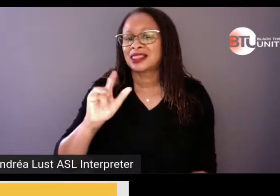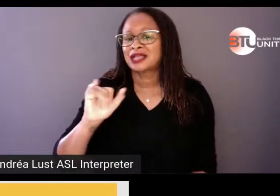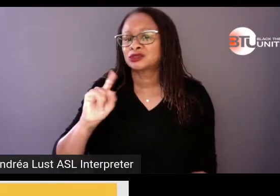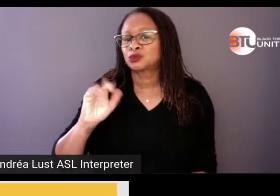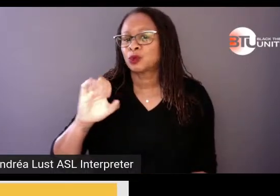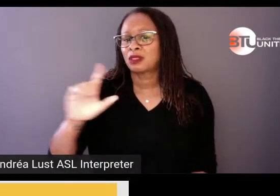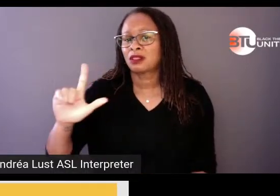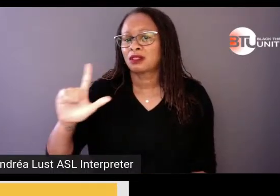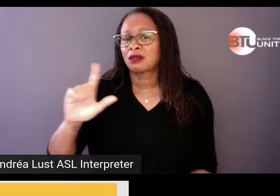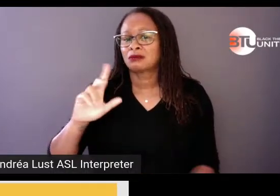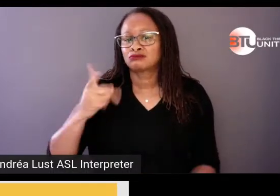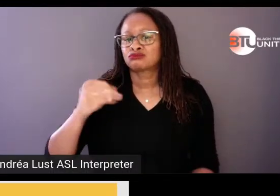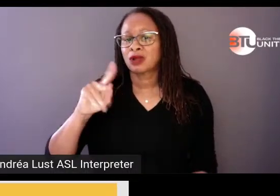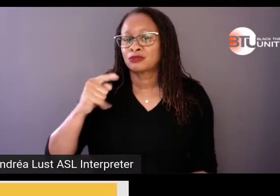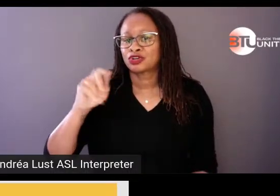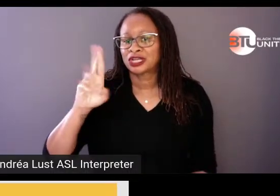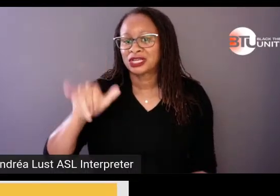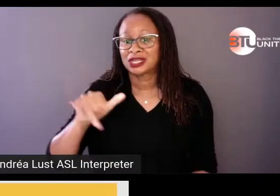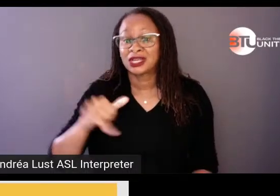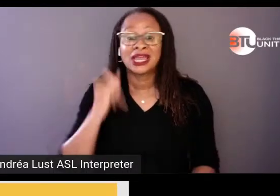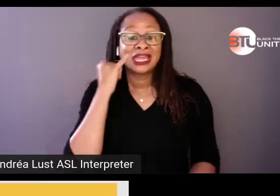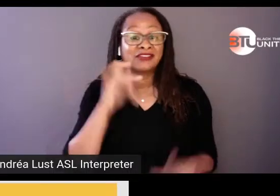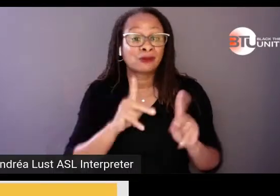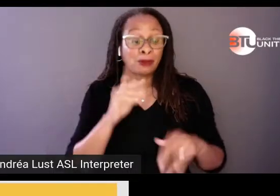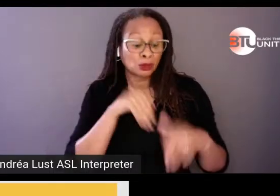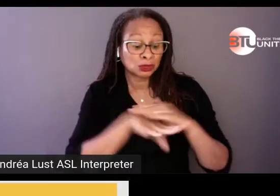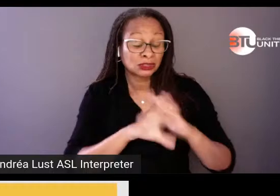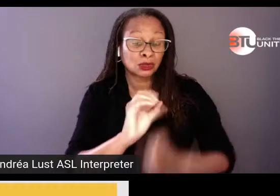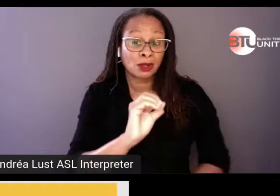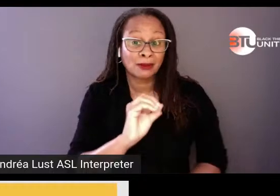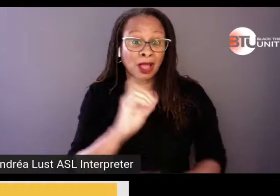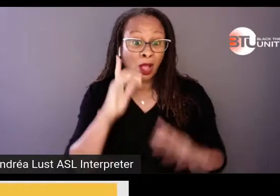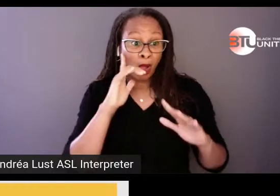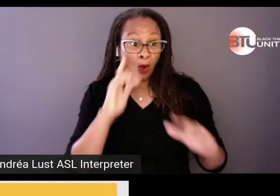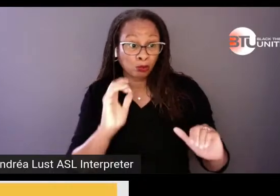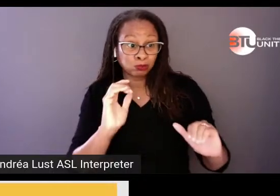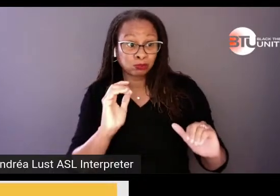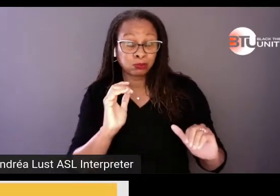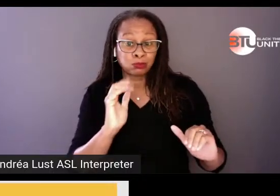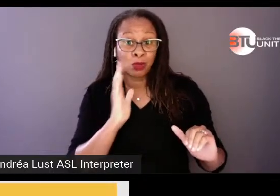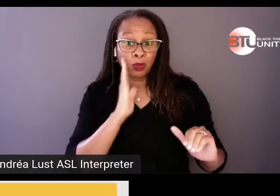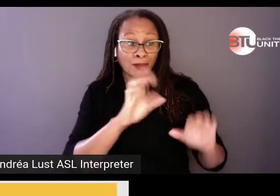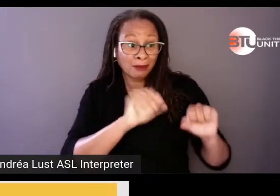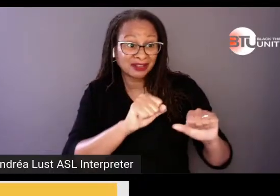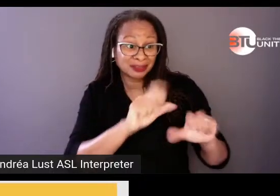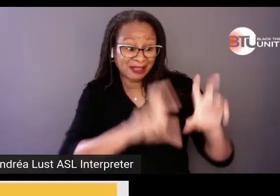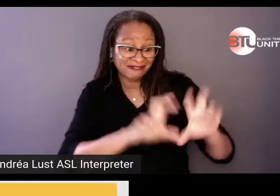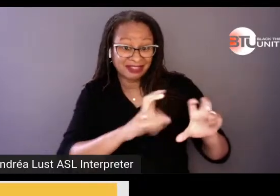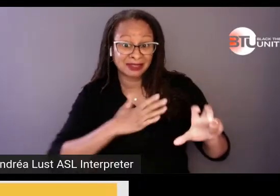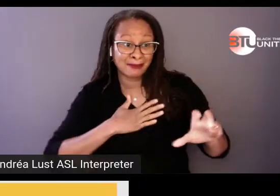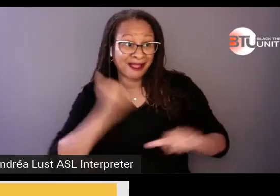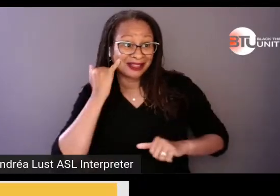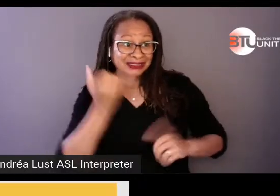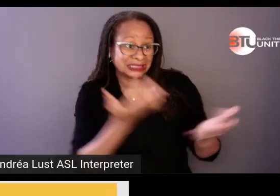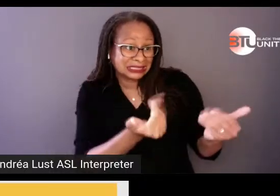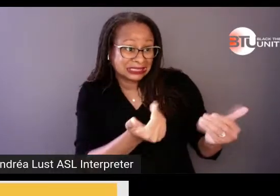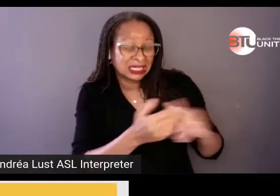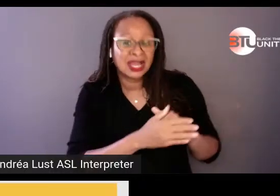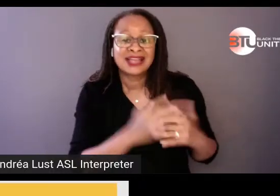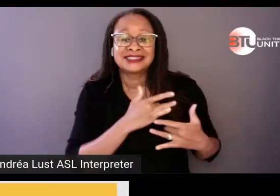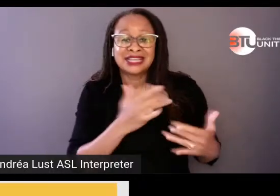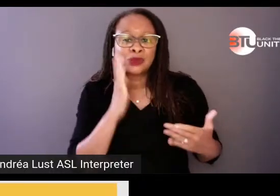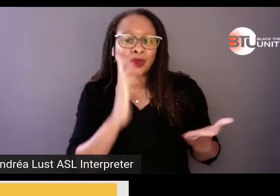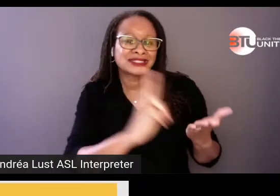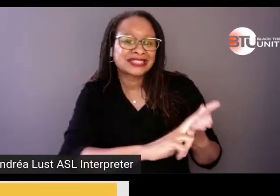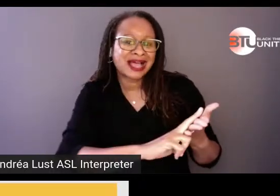a business idea, if someone goes into a company that they hope will help possibly invest in their idea, they'll usually